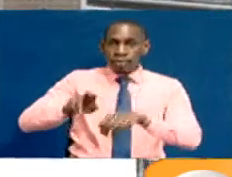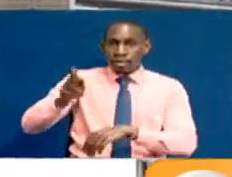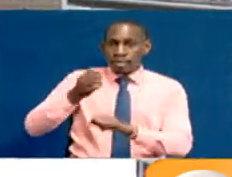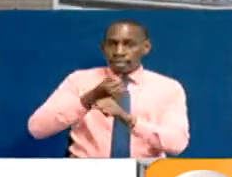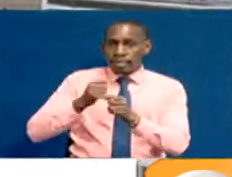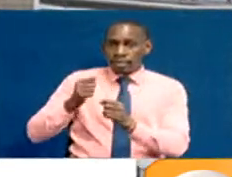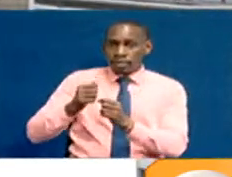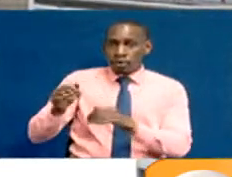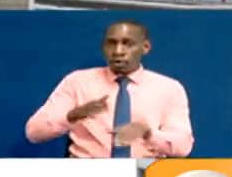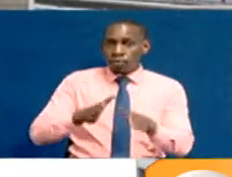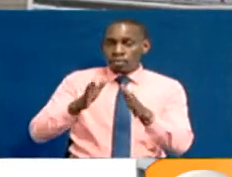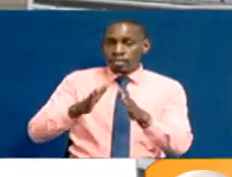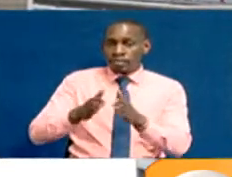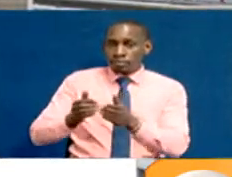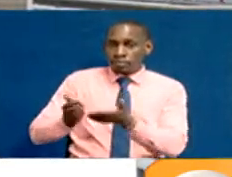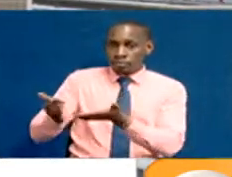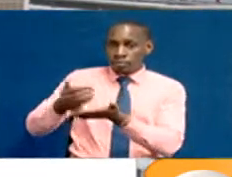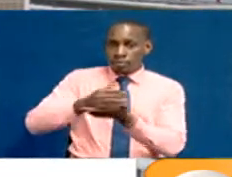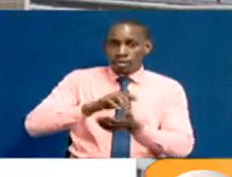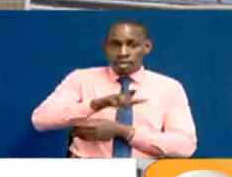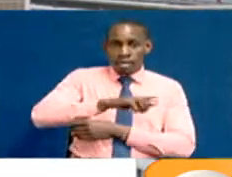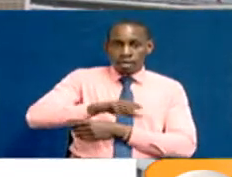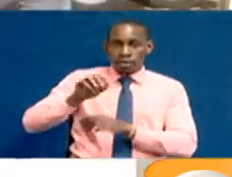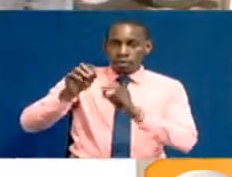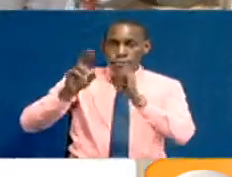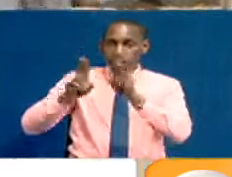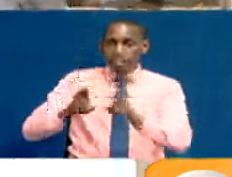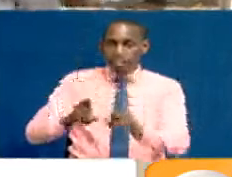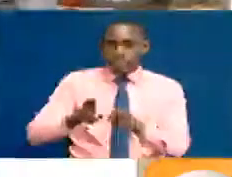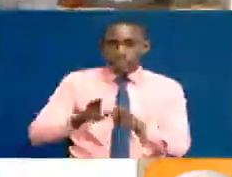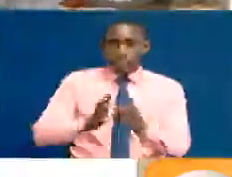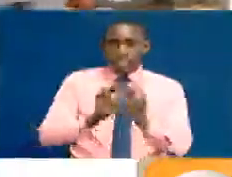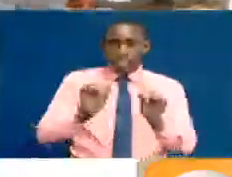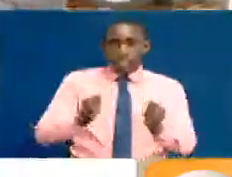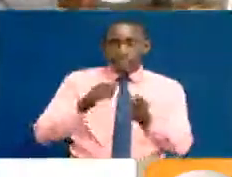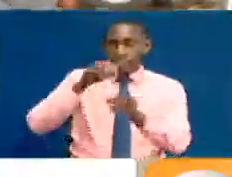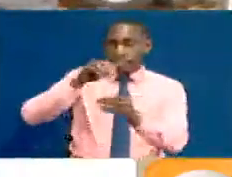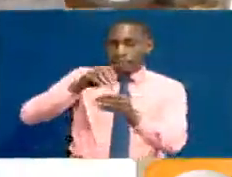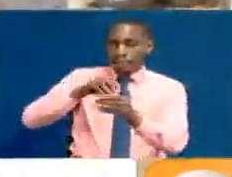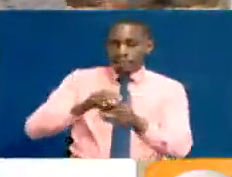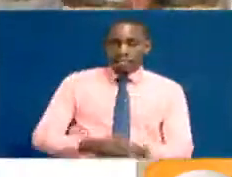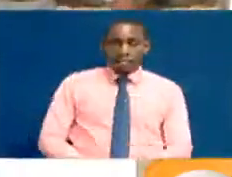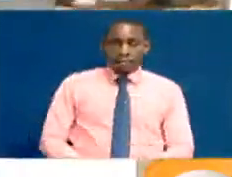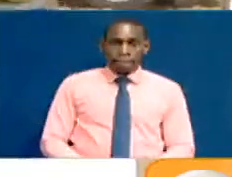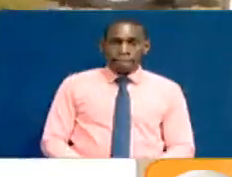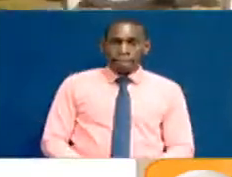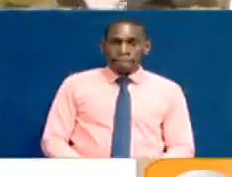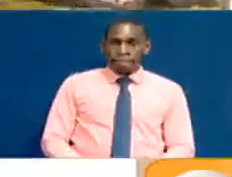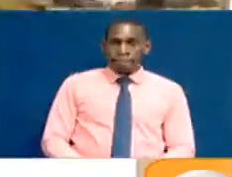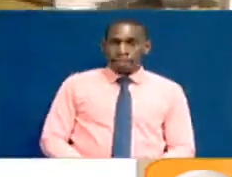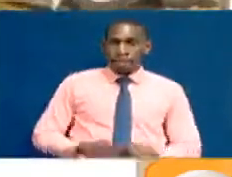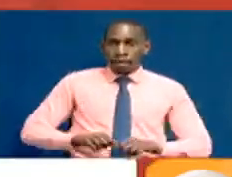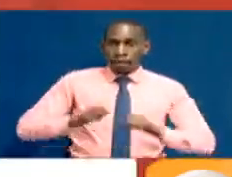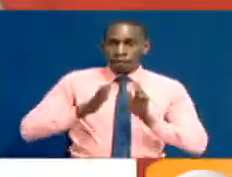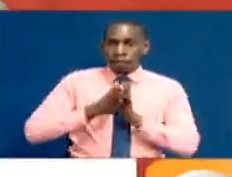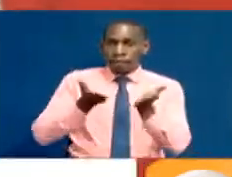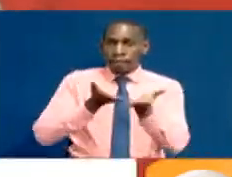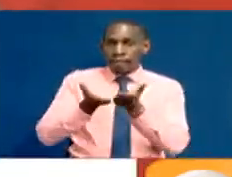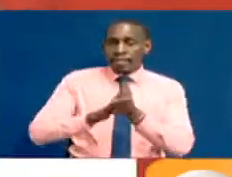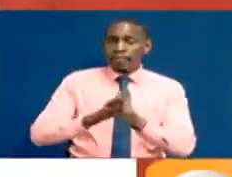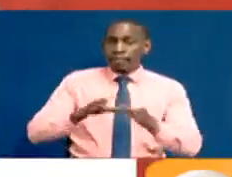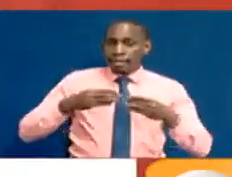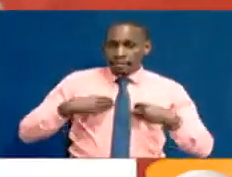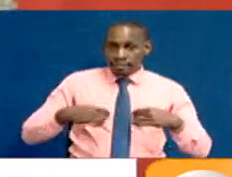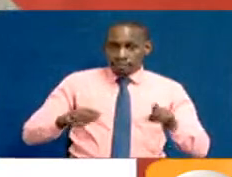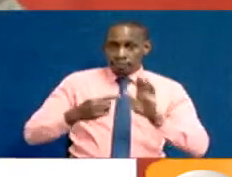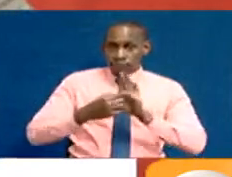create opportunities to mobilize domestic and international savings and investments. Head of Public Service Joseph Kinyua